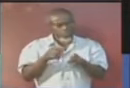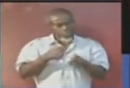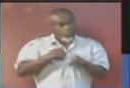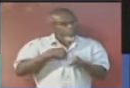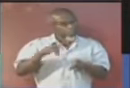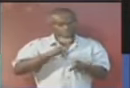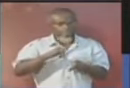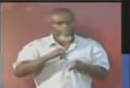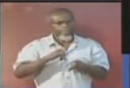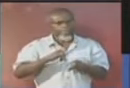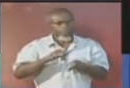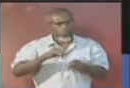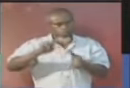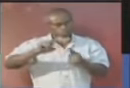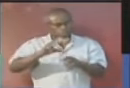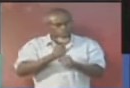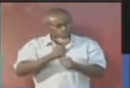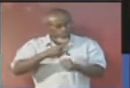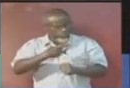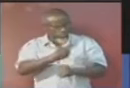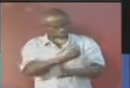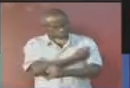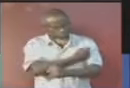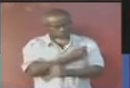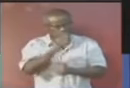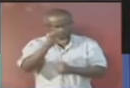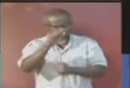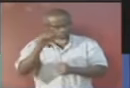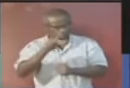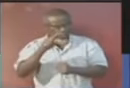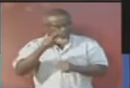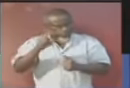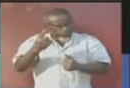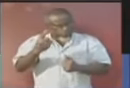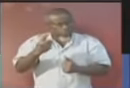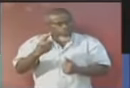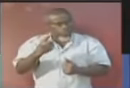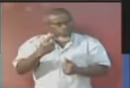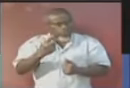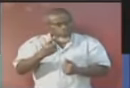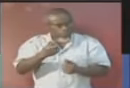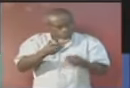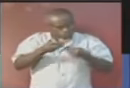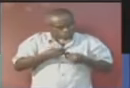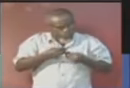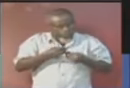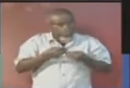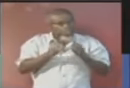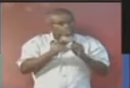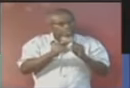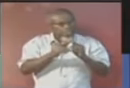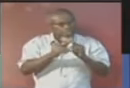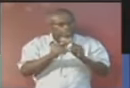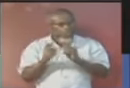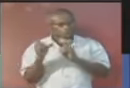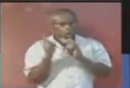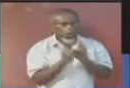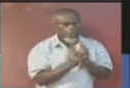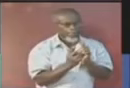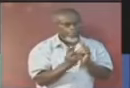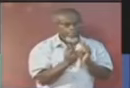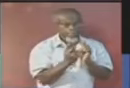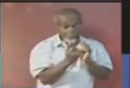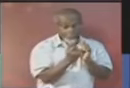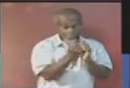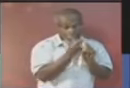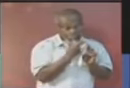first dose of the AstraZeneca, we were given a date to return for the second dose.